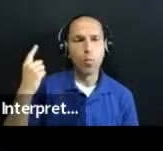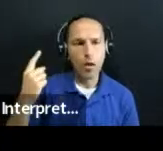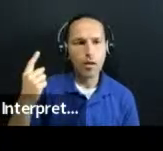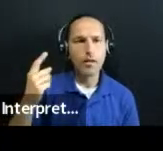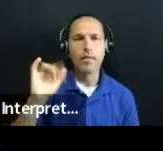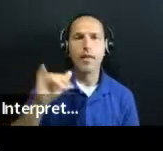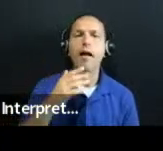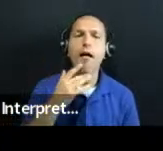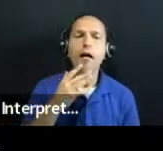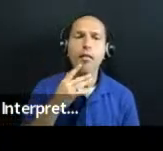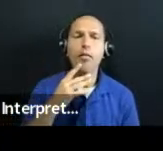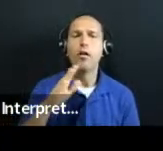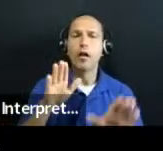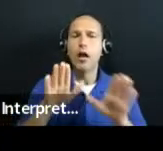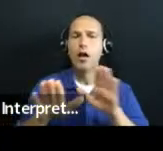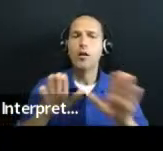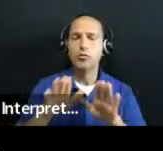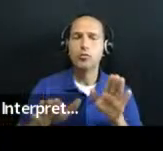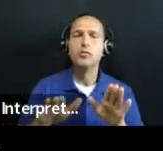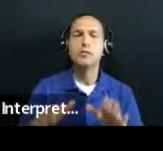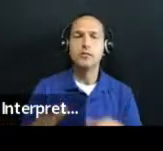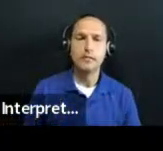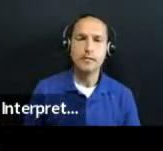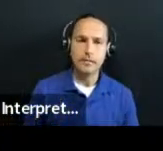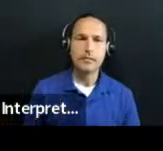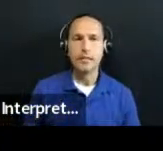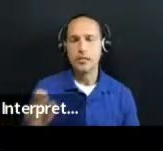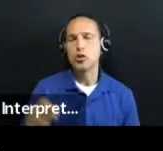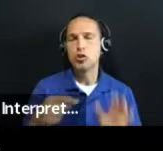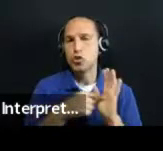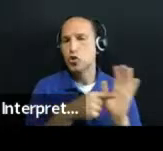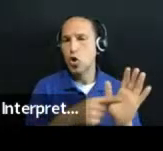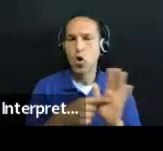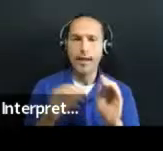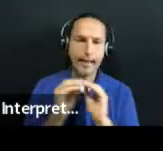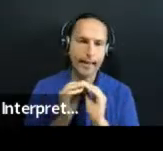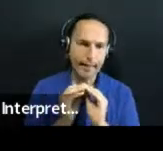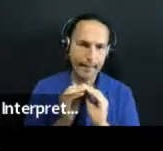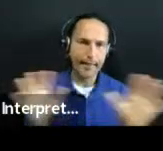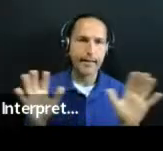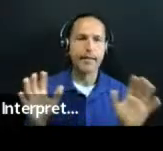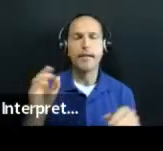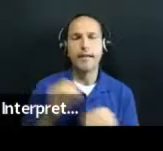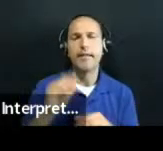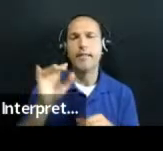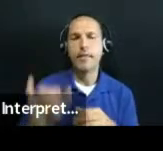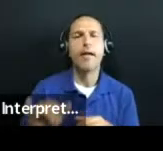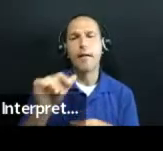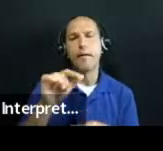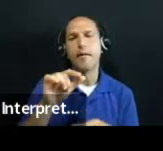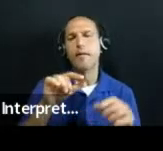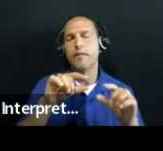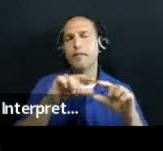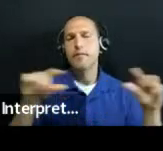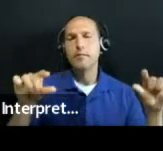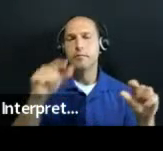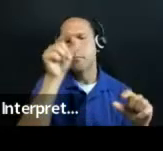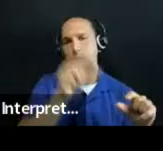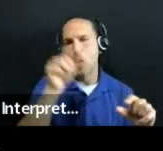ratio. Your colors should be able to also just clear and distinct from one another in the bar chart or the pie chart, I